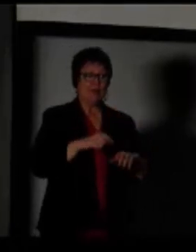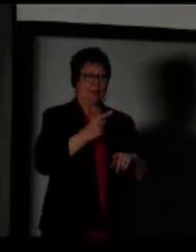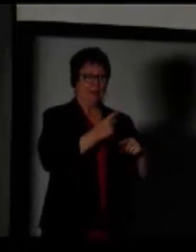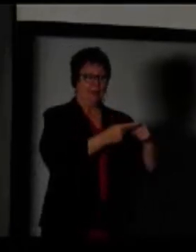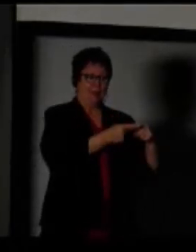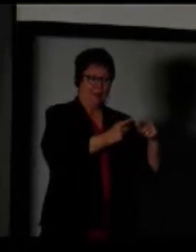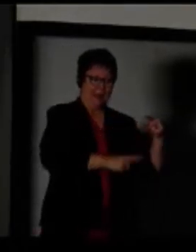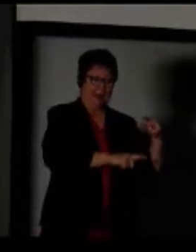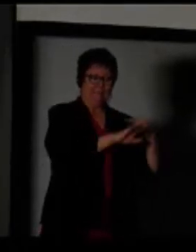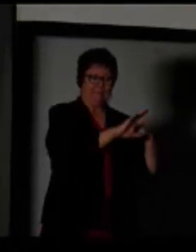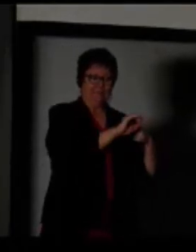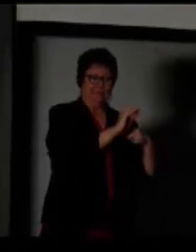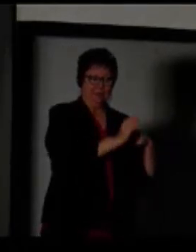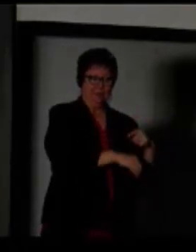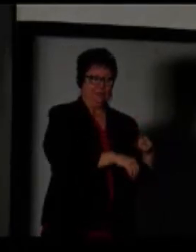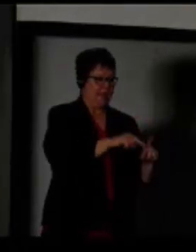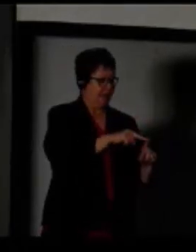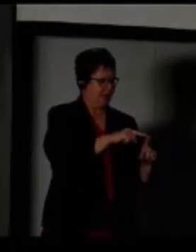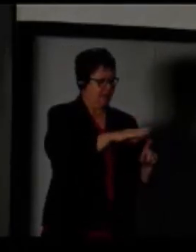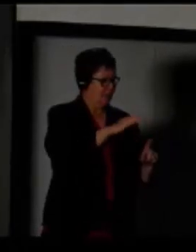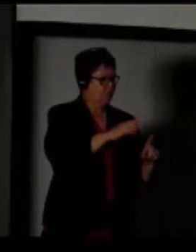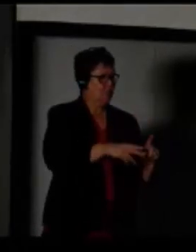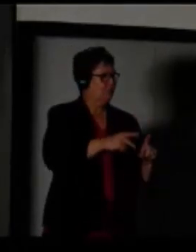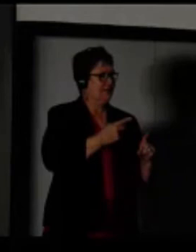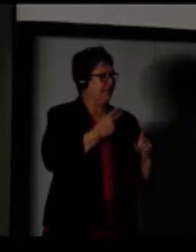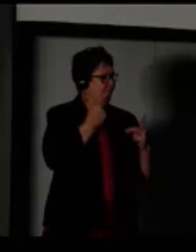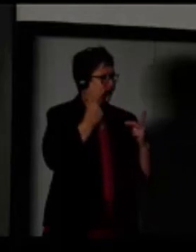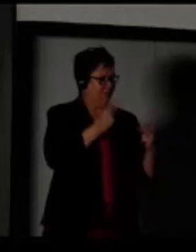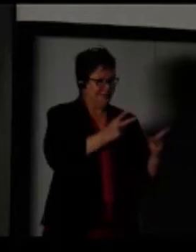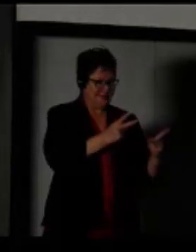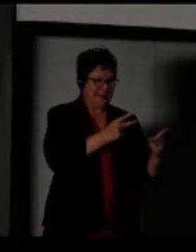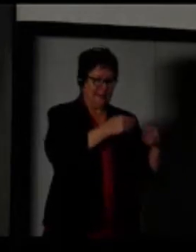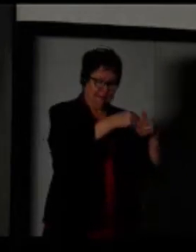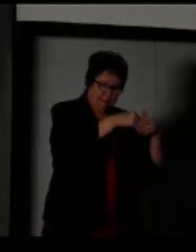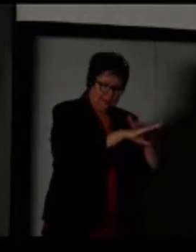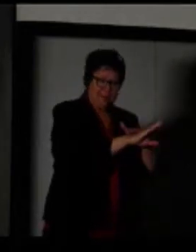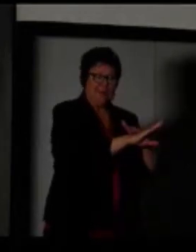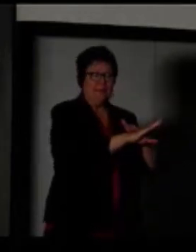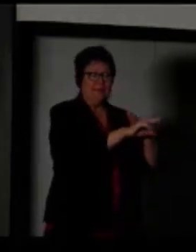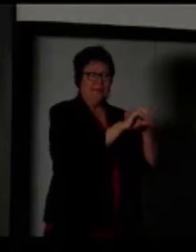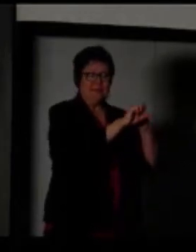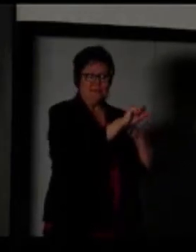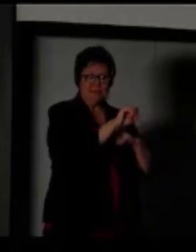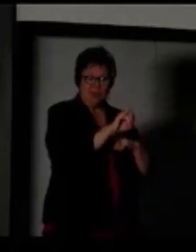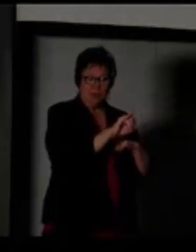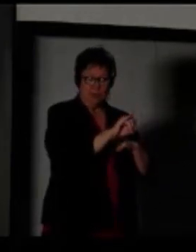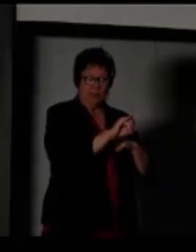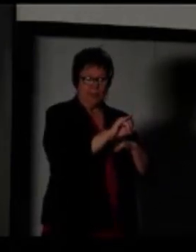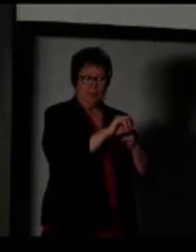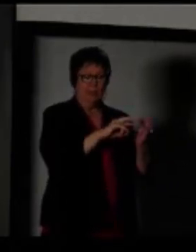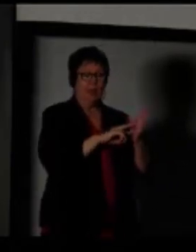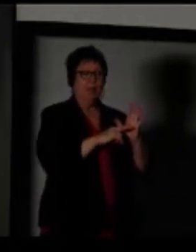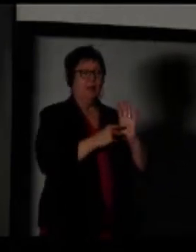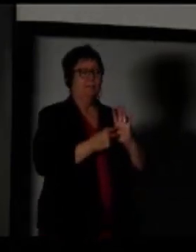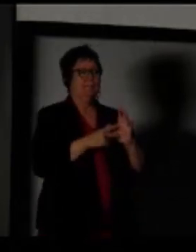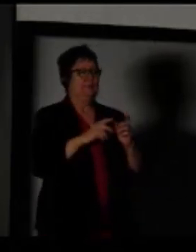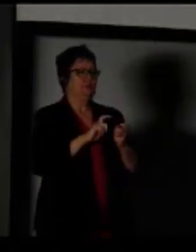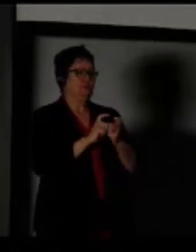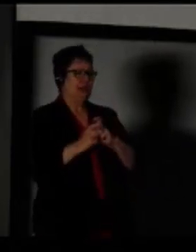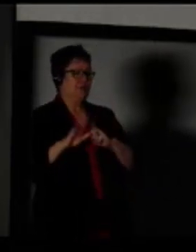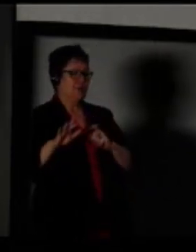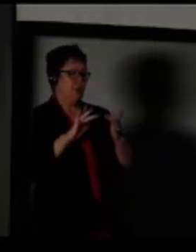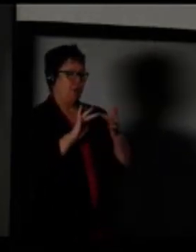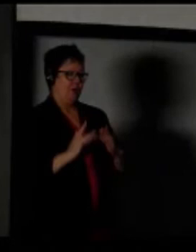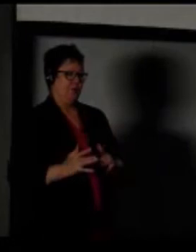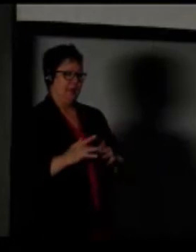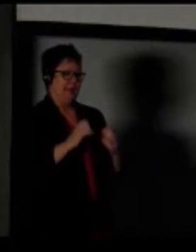donors surveyed had never visited the Smithsonian before. And so this led to a change in their online campaign where they changed